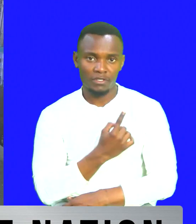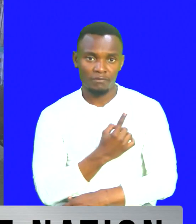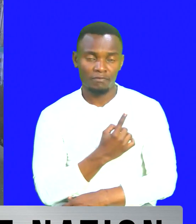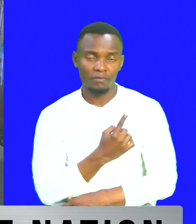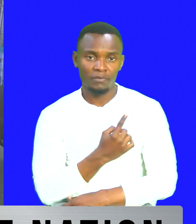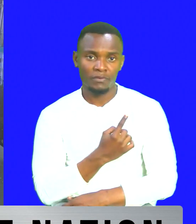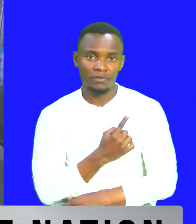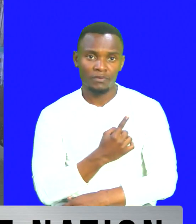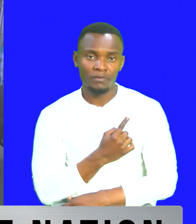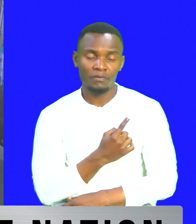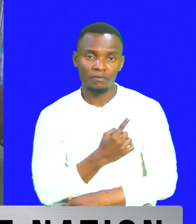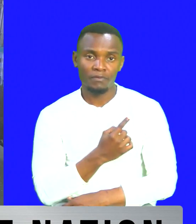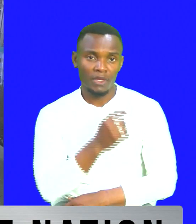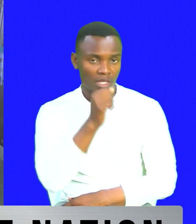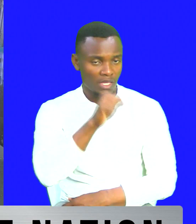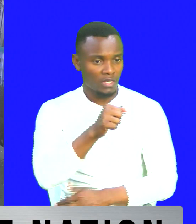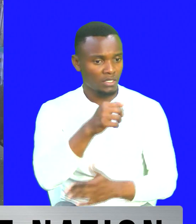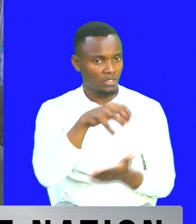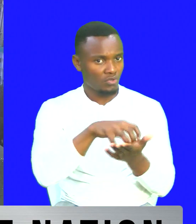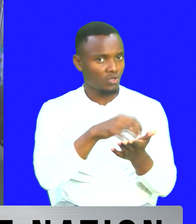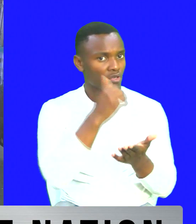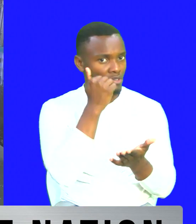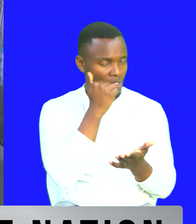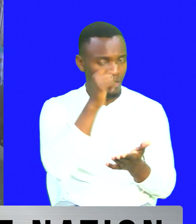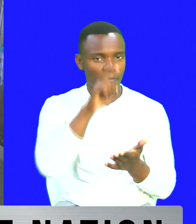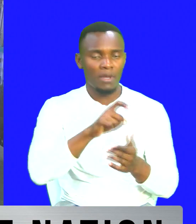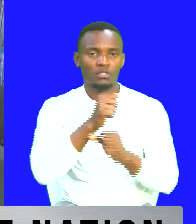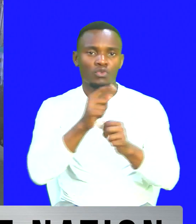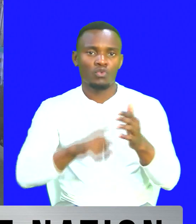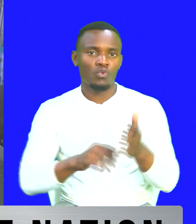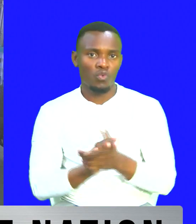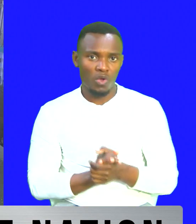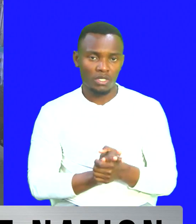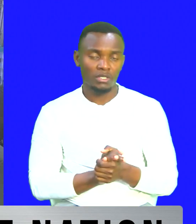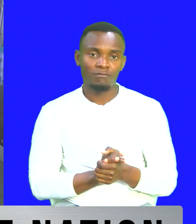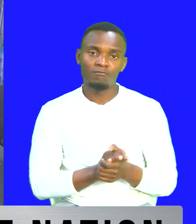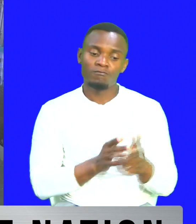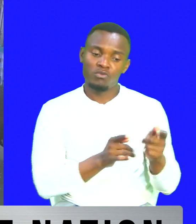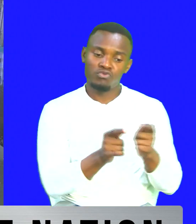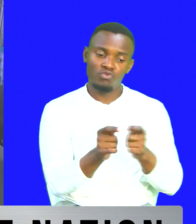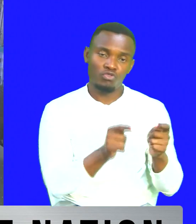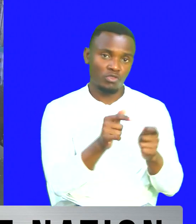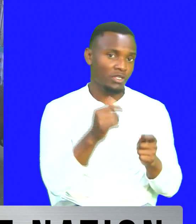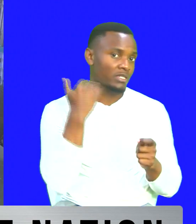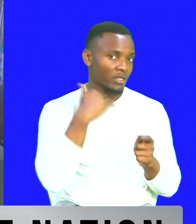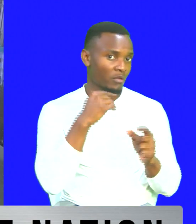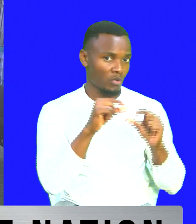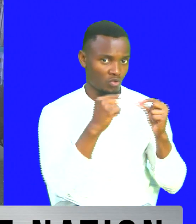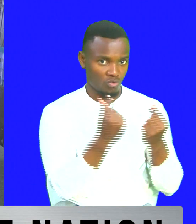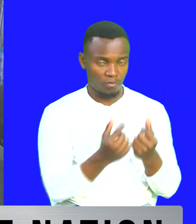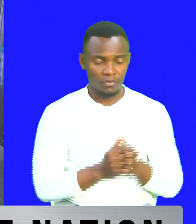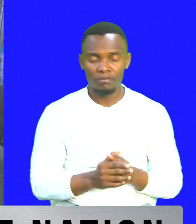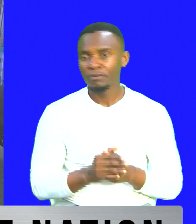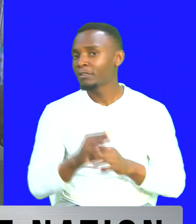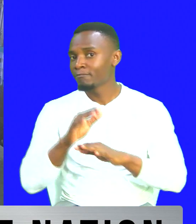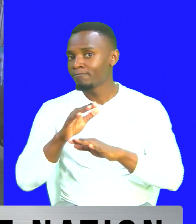despite the sad situation, the gangs need to be contained. Well, it would have been a good thing,